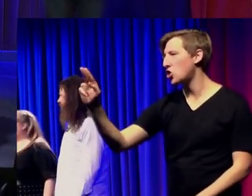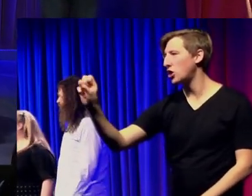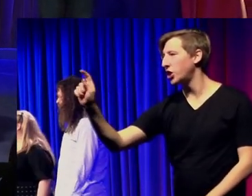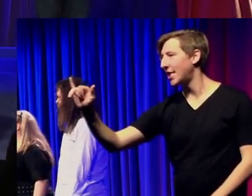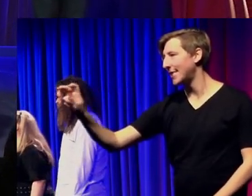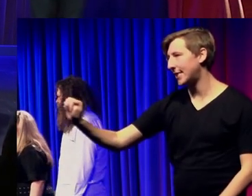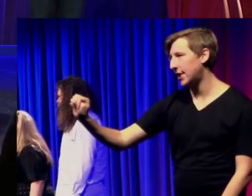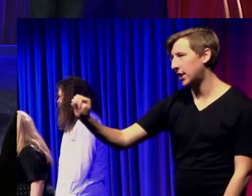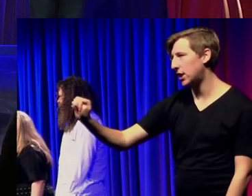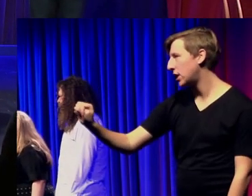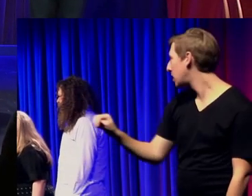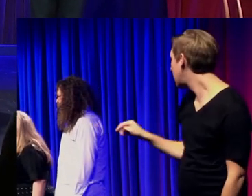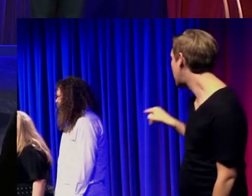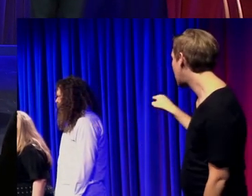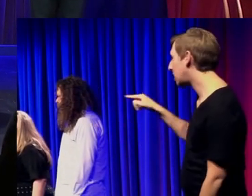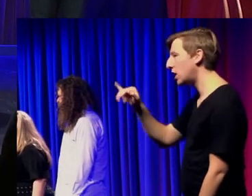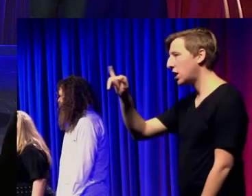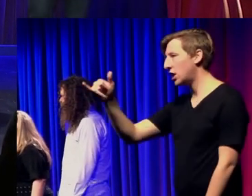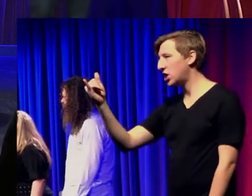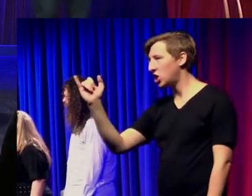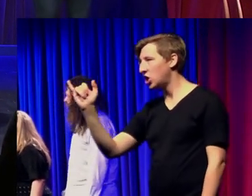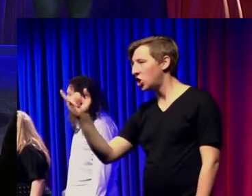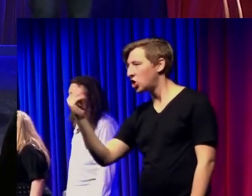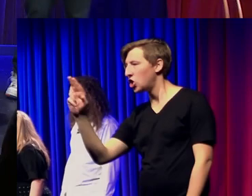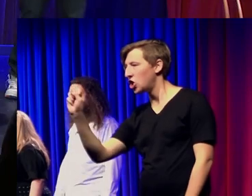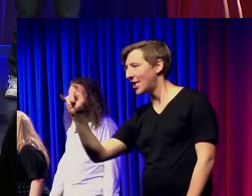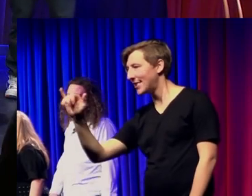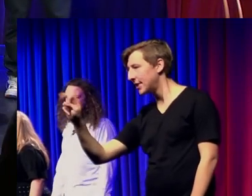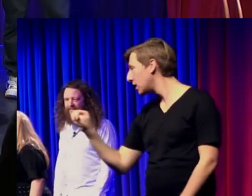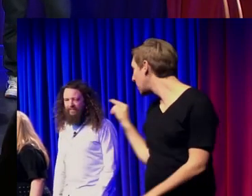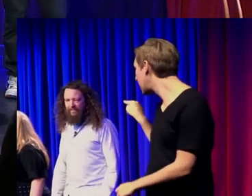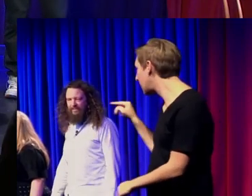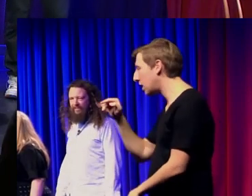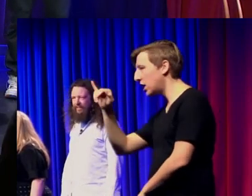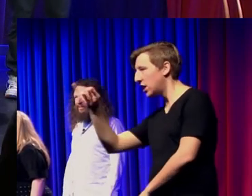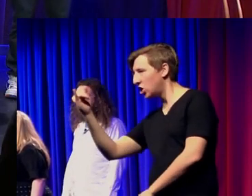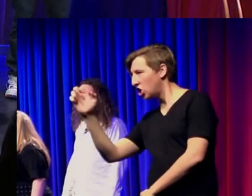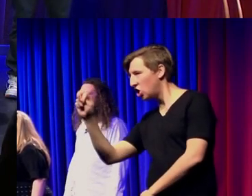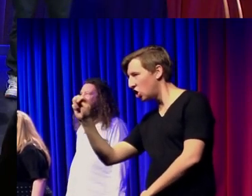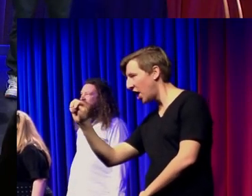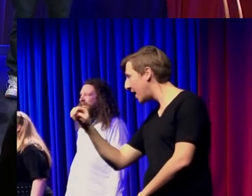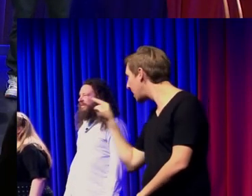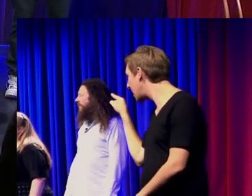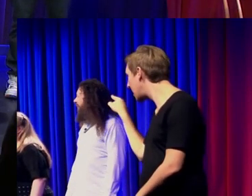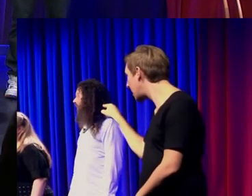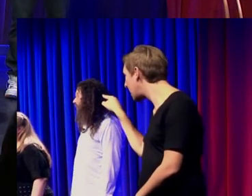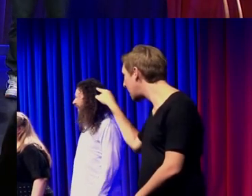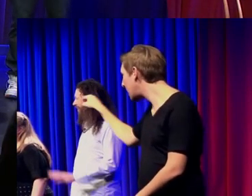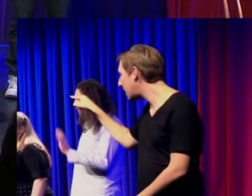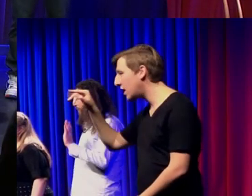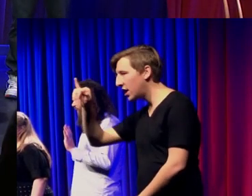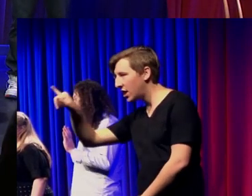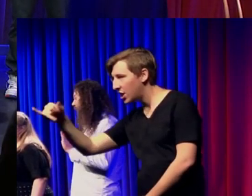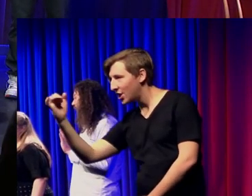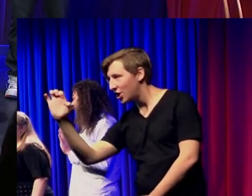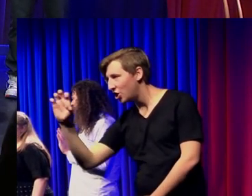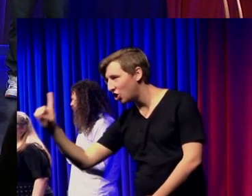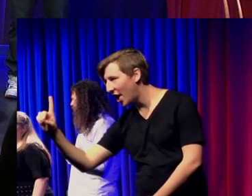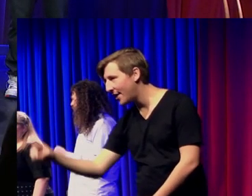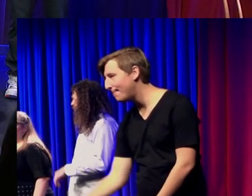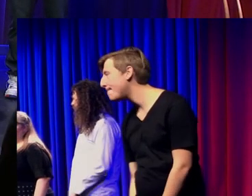are J Names, yeah. One of our hometown heroes, Jake Ferg, is very ill, so... He's got the